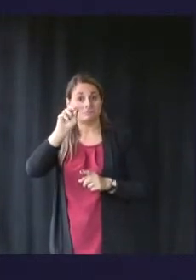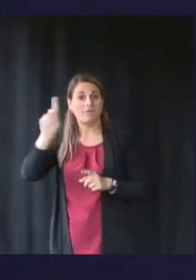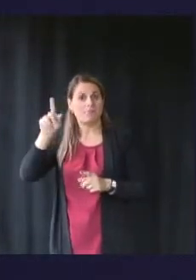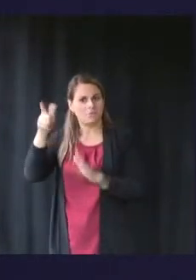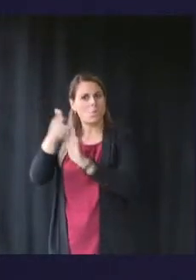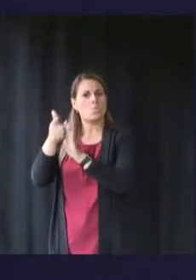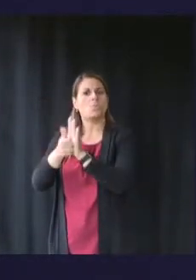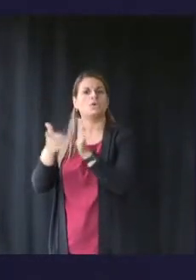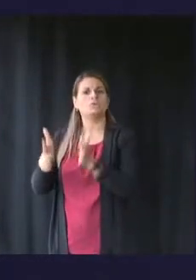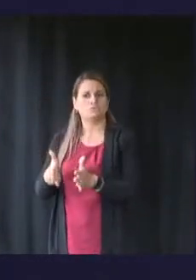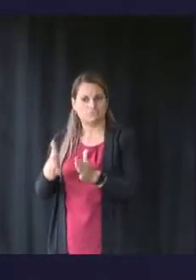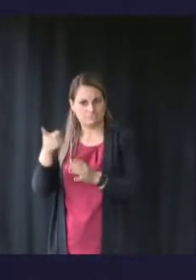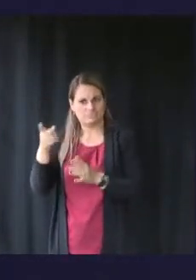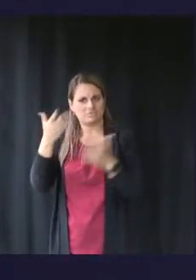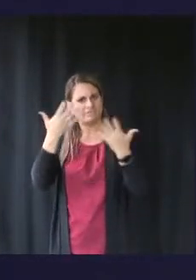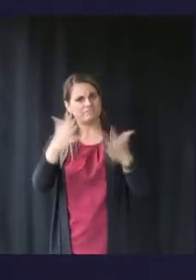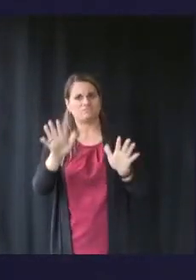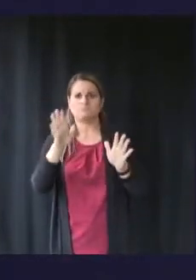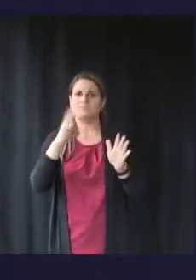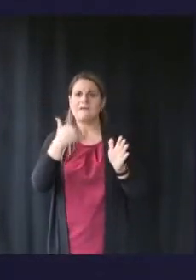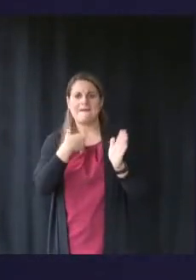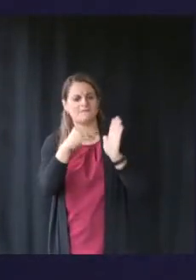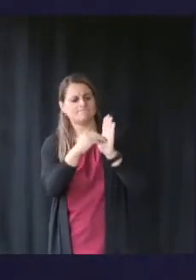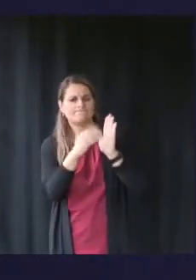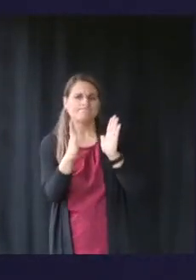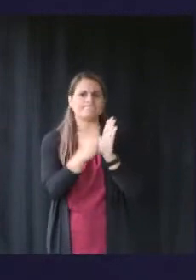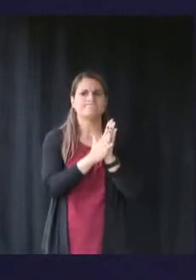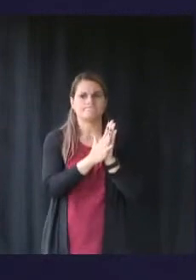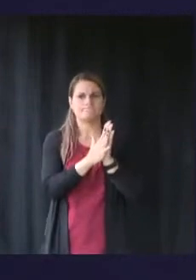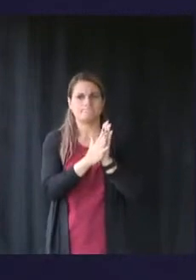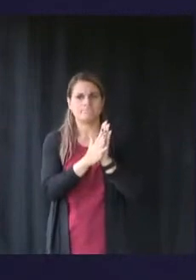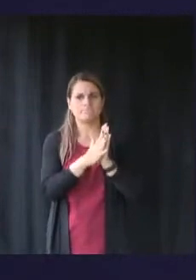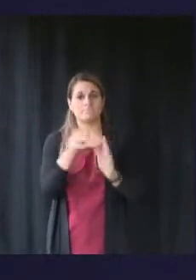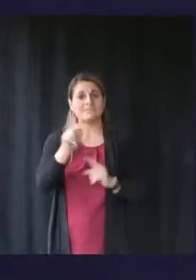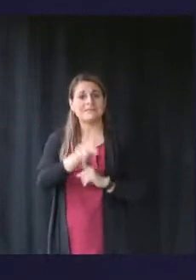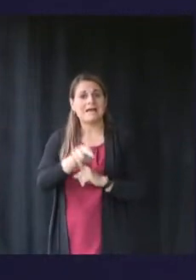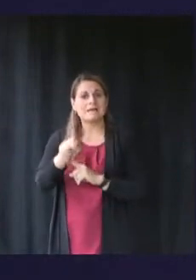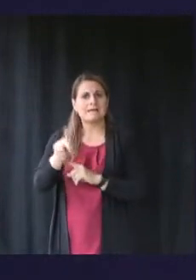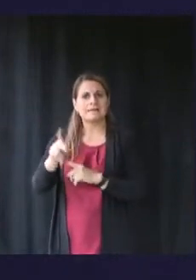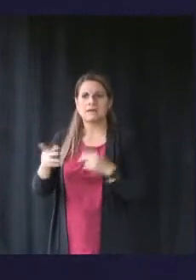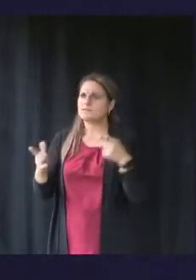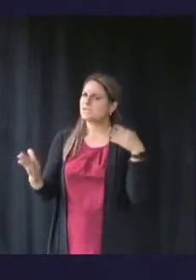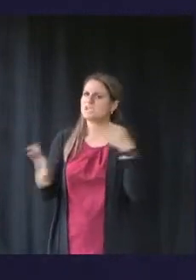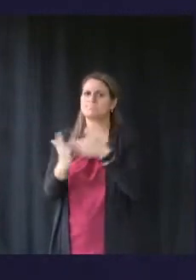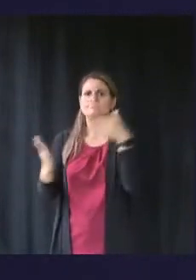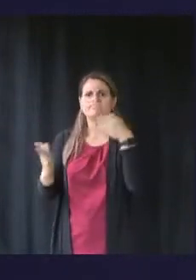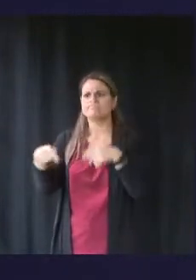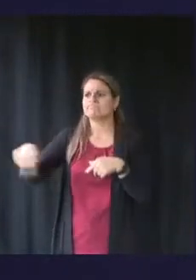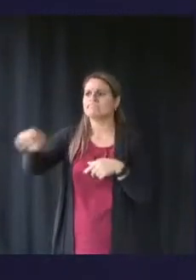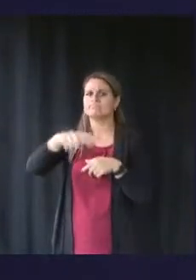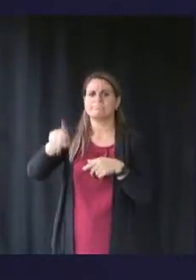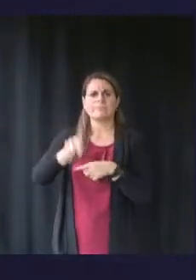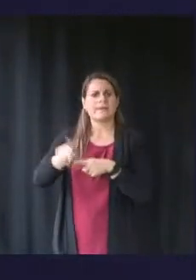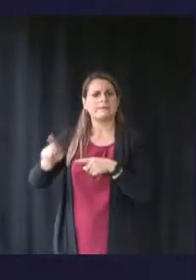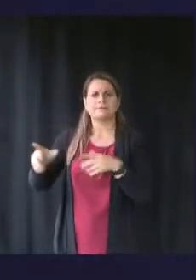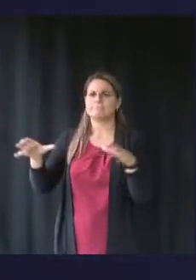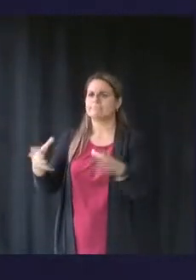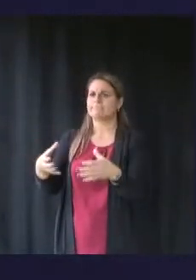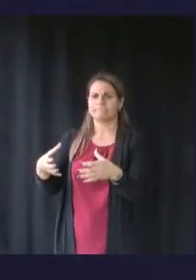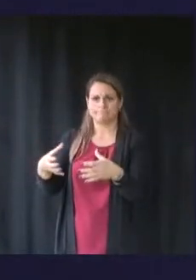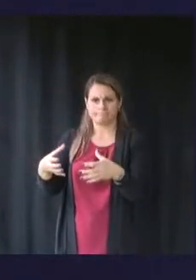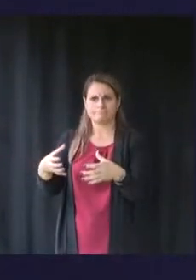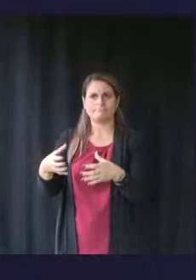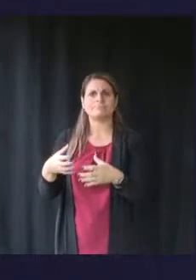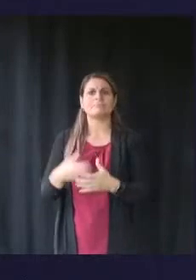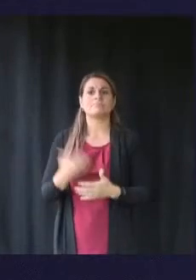in the South. But when in 1945 he left behind his beloved Grace and his 5 young children, a